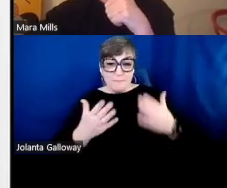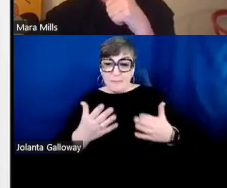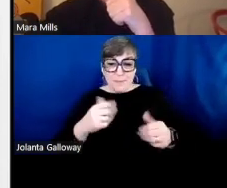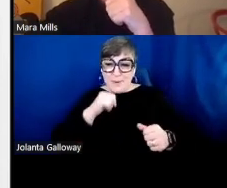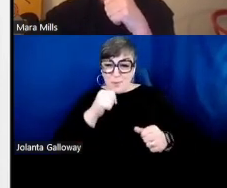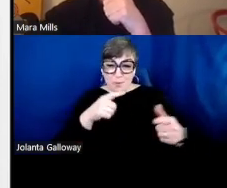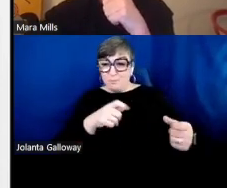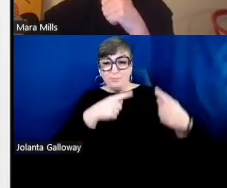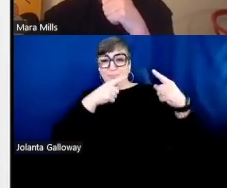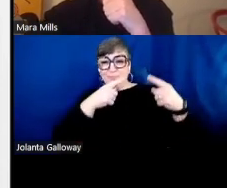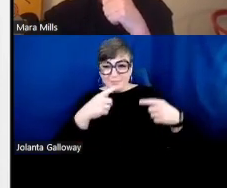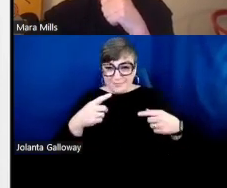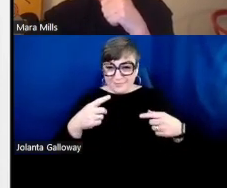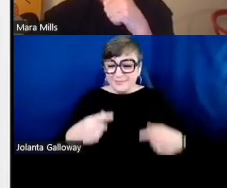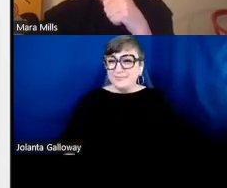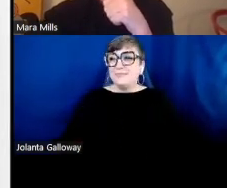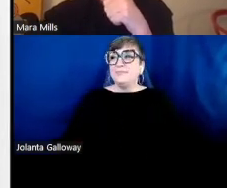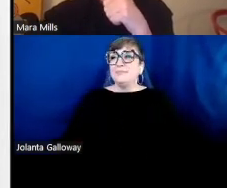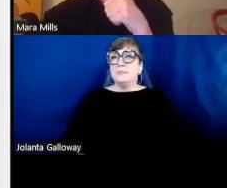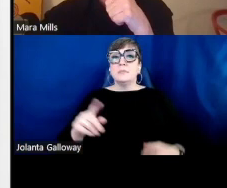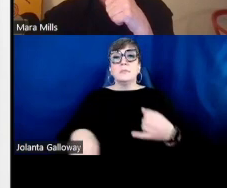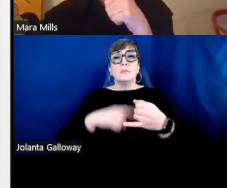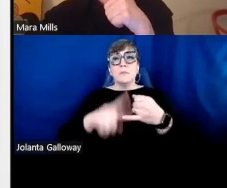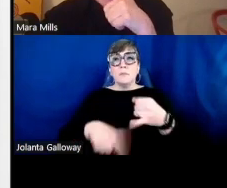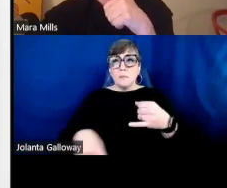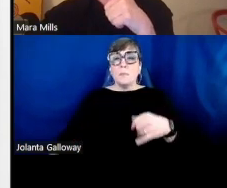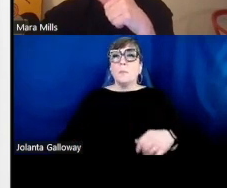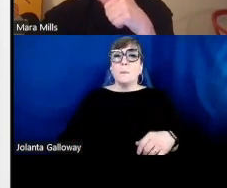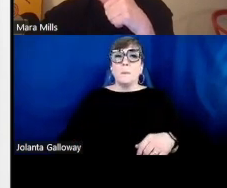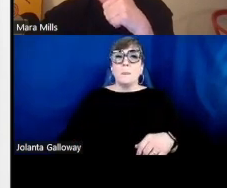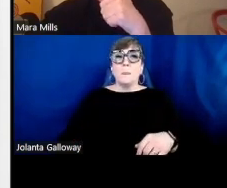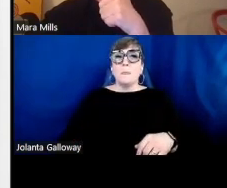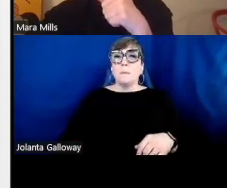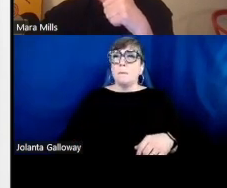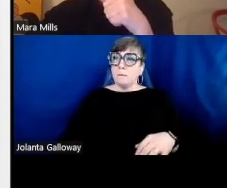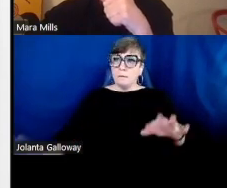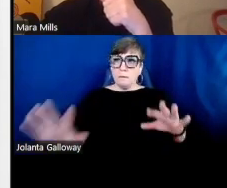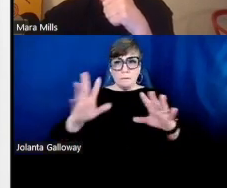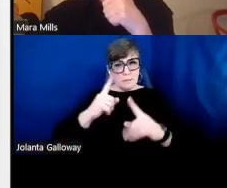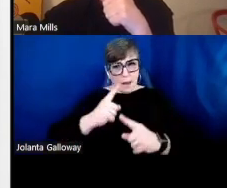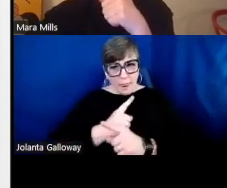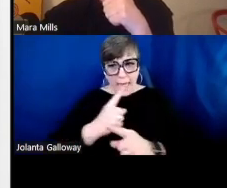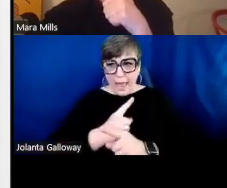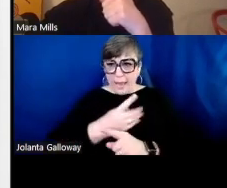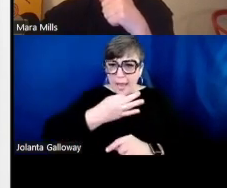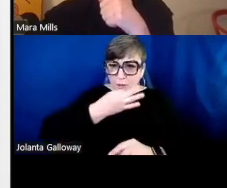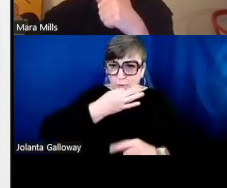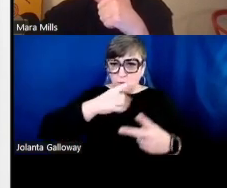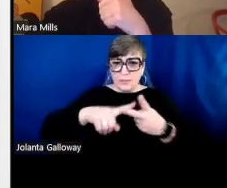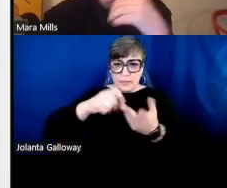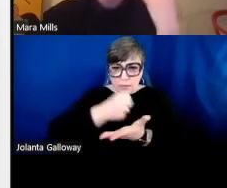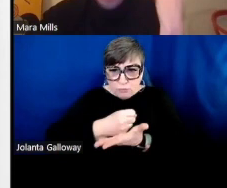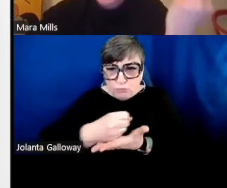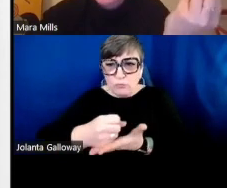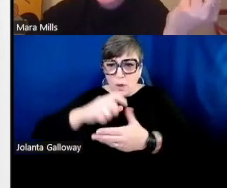finally edison's correspondence also reveals the abundant lay expertise and inventiveness of deaf and hard of hearing